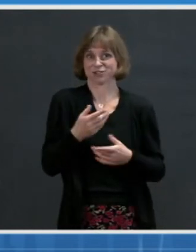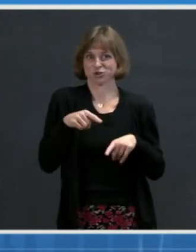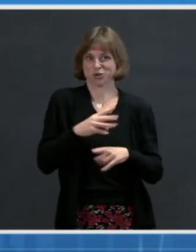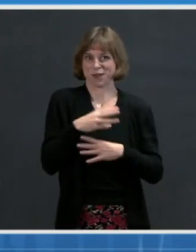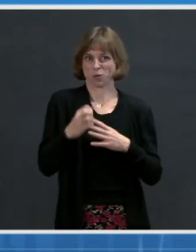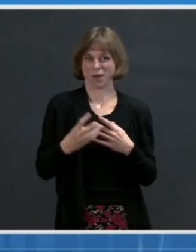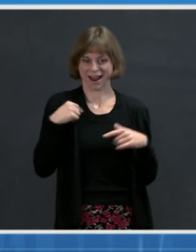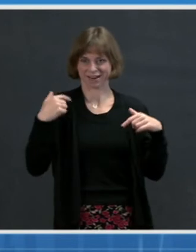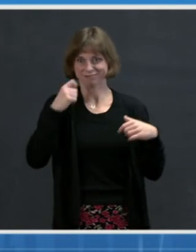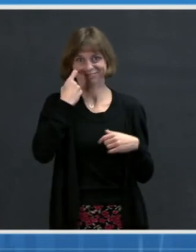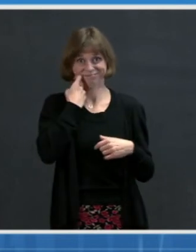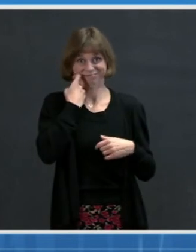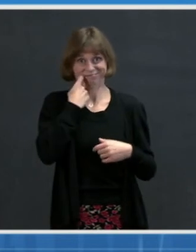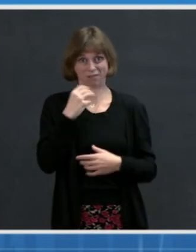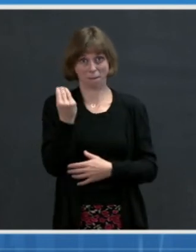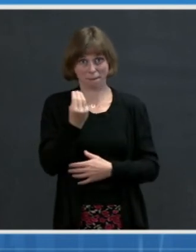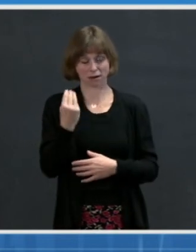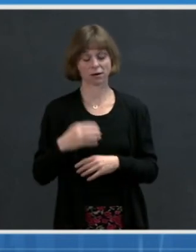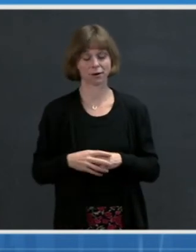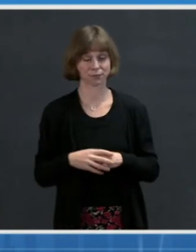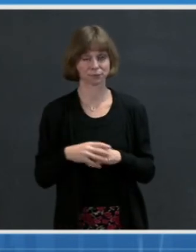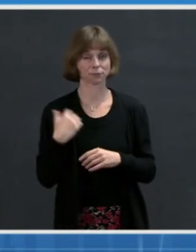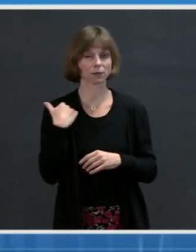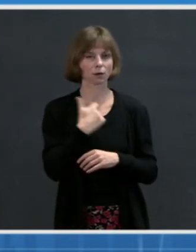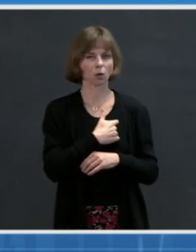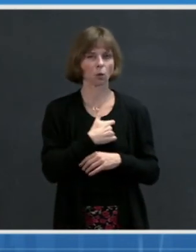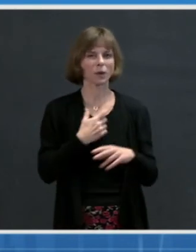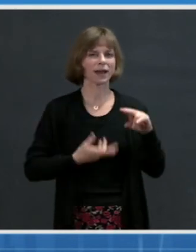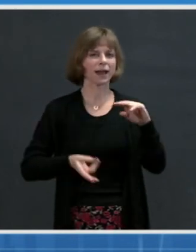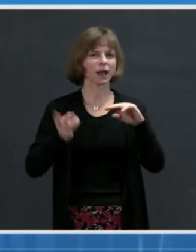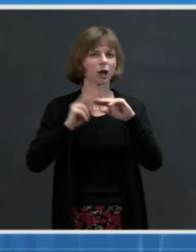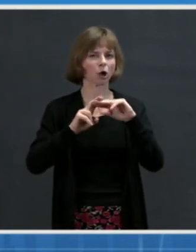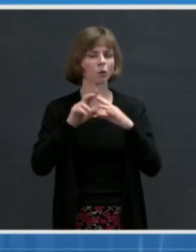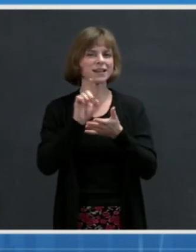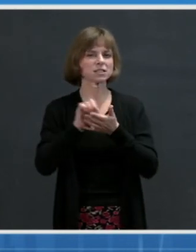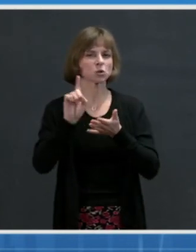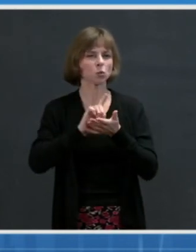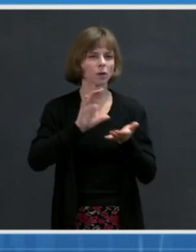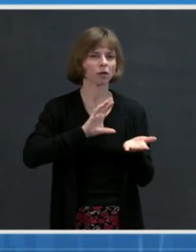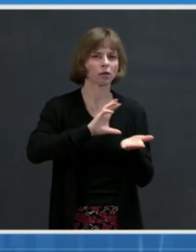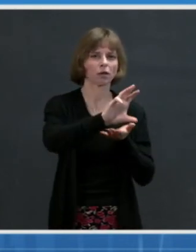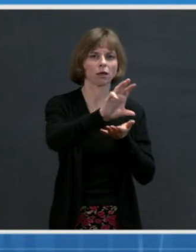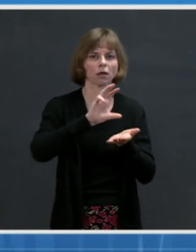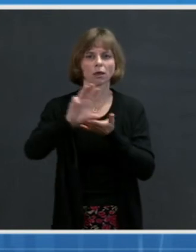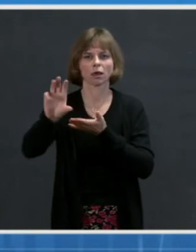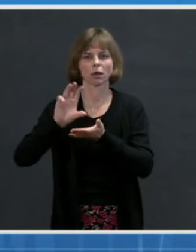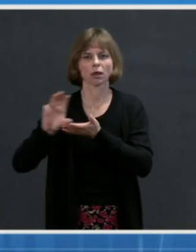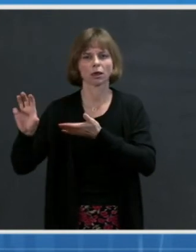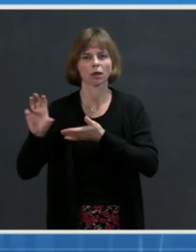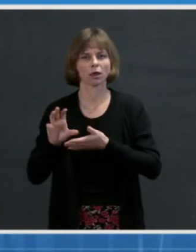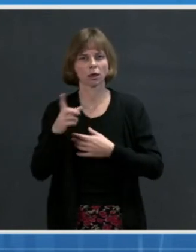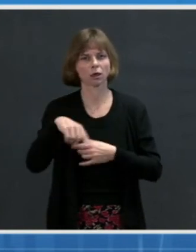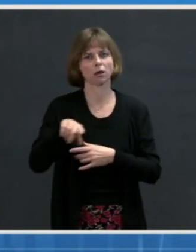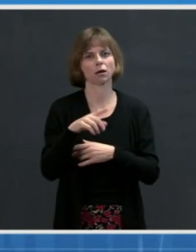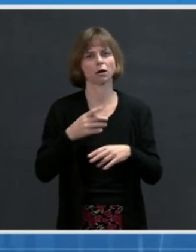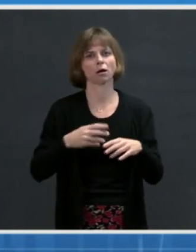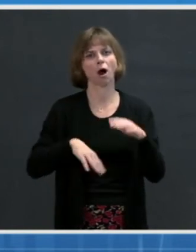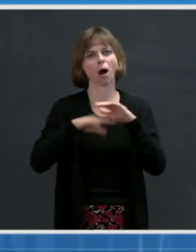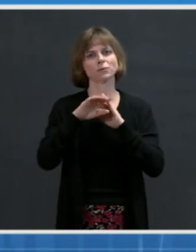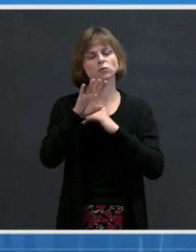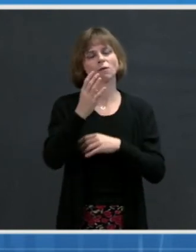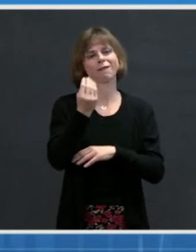increased the weekly allocation to states, tribes, and territories up to 14.5 million,